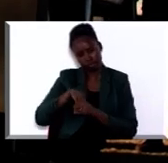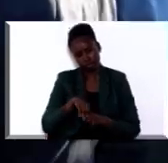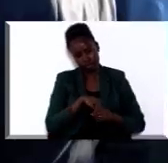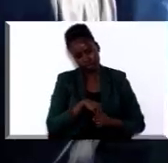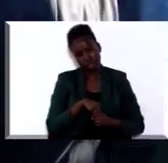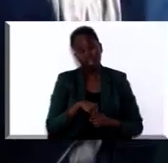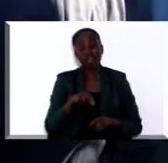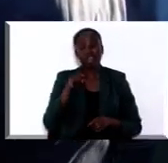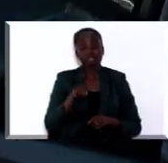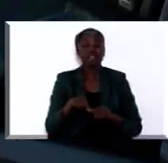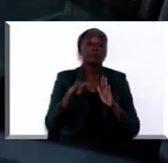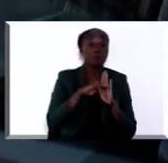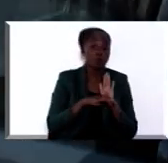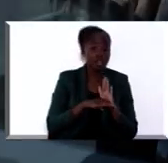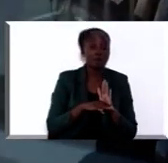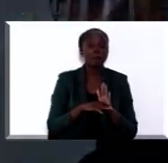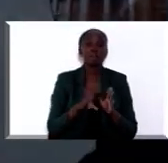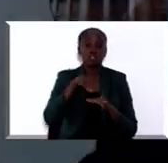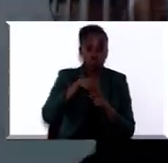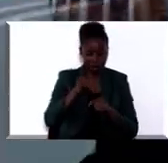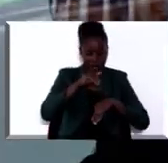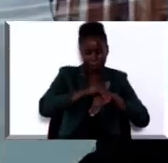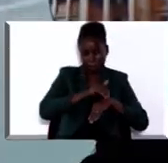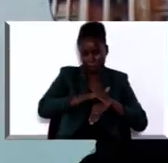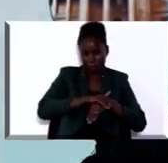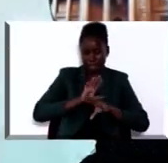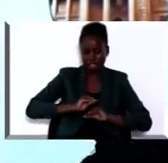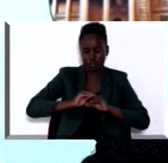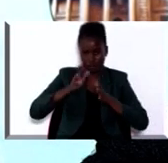program includes peer educator program.